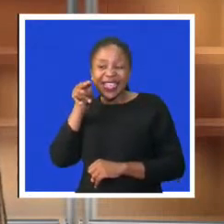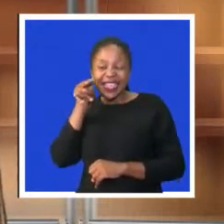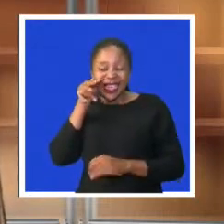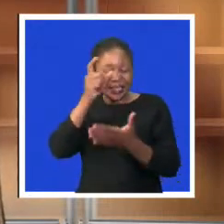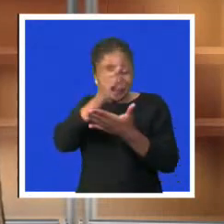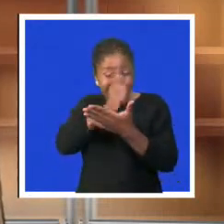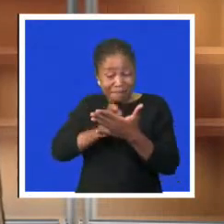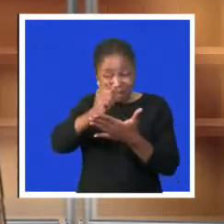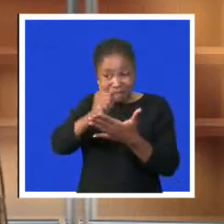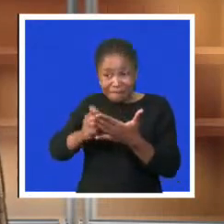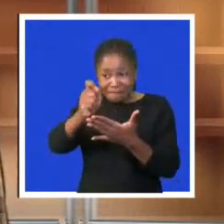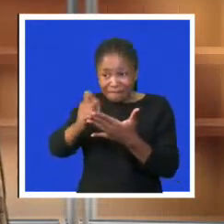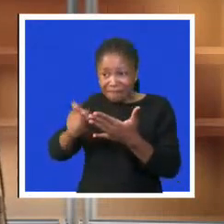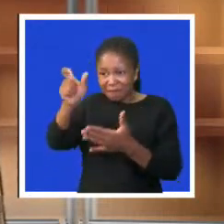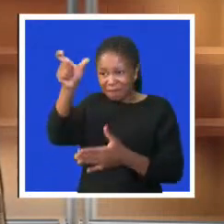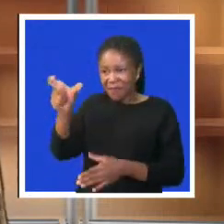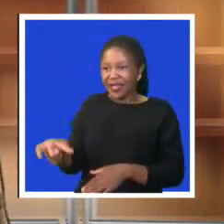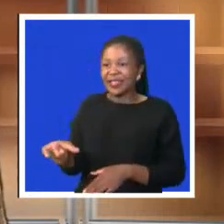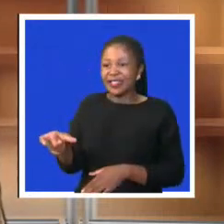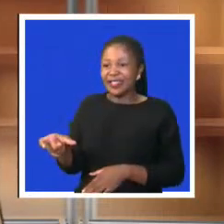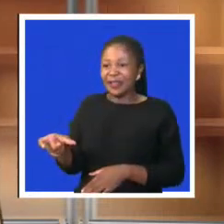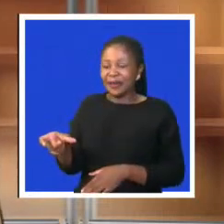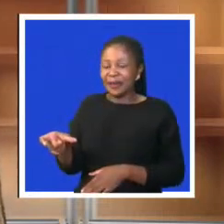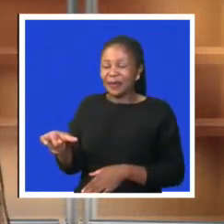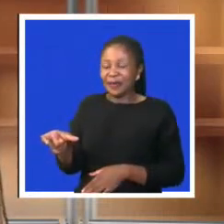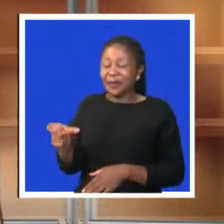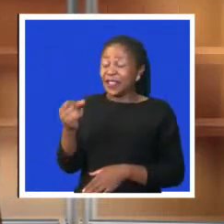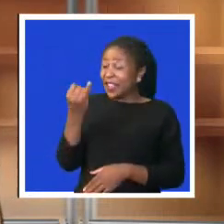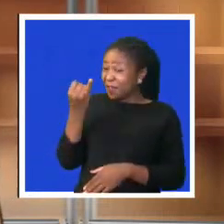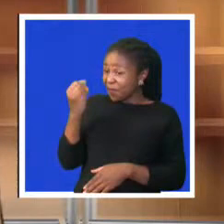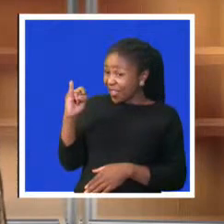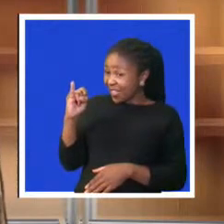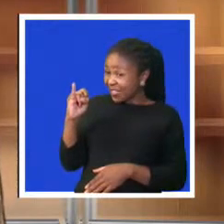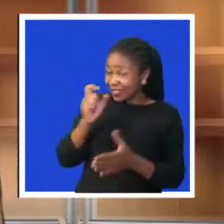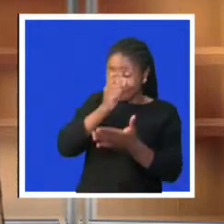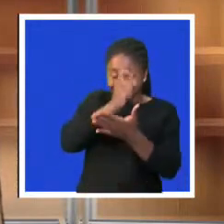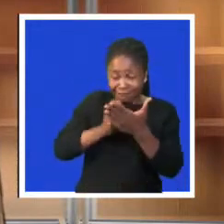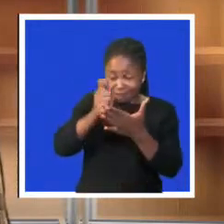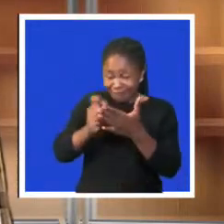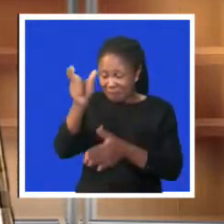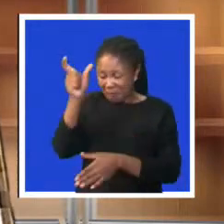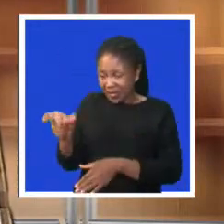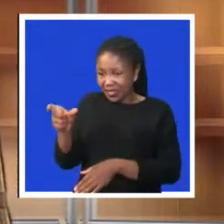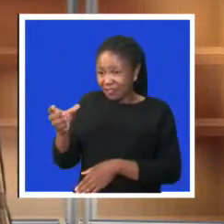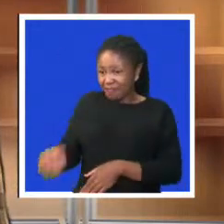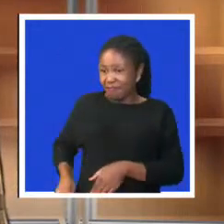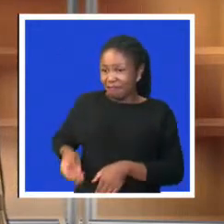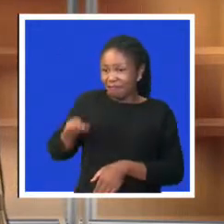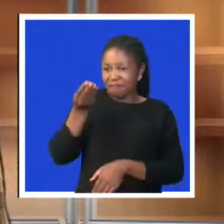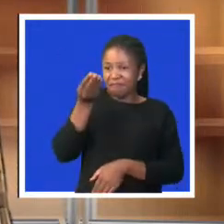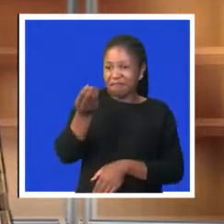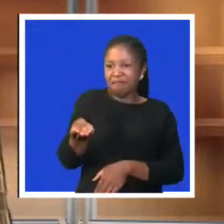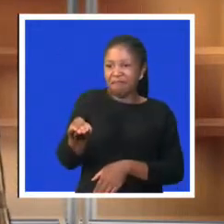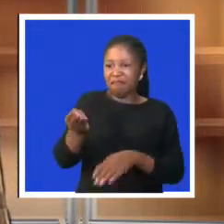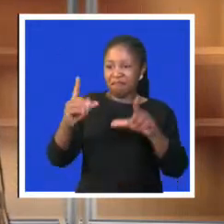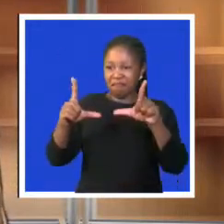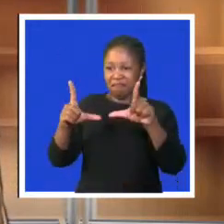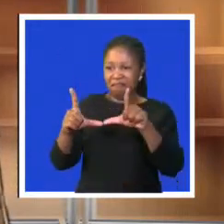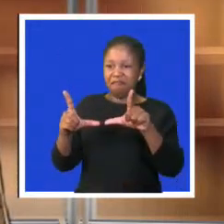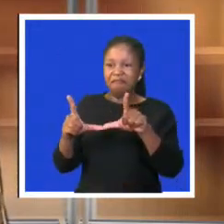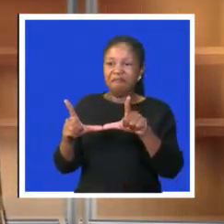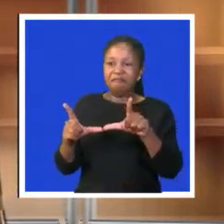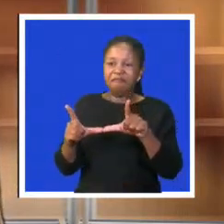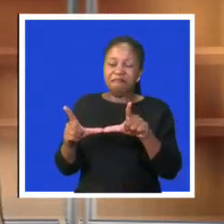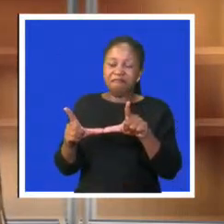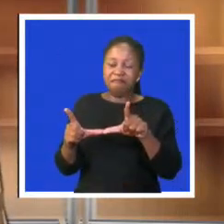will produce a certificate of divorce. The woman then will give the certificate to the wife